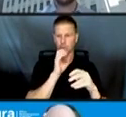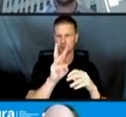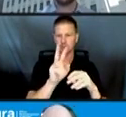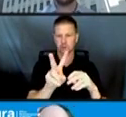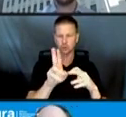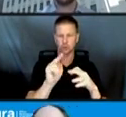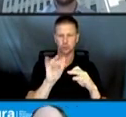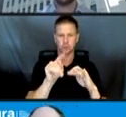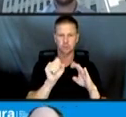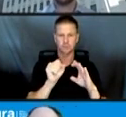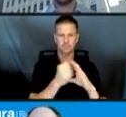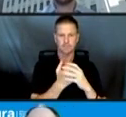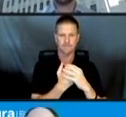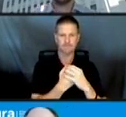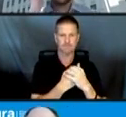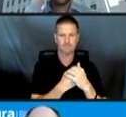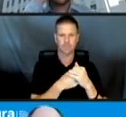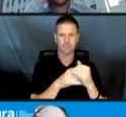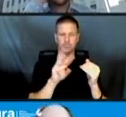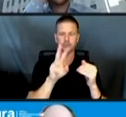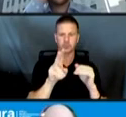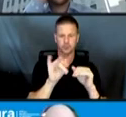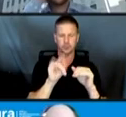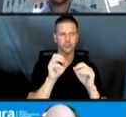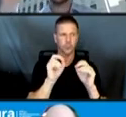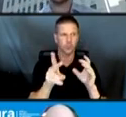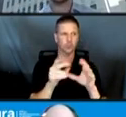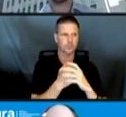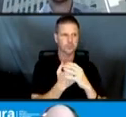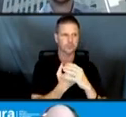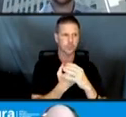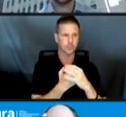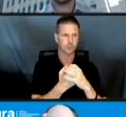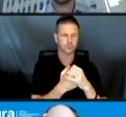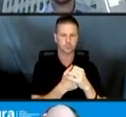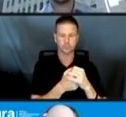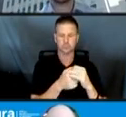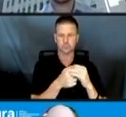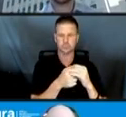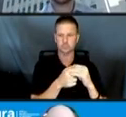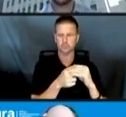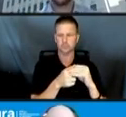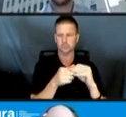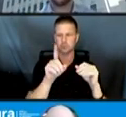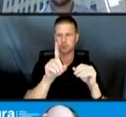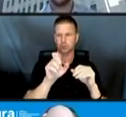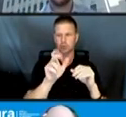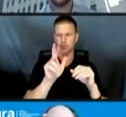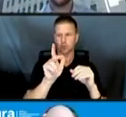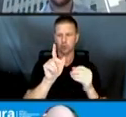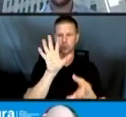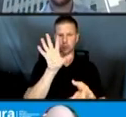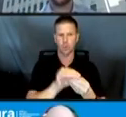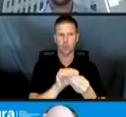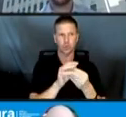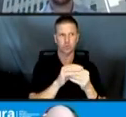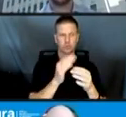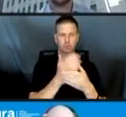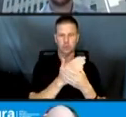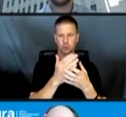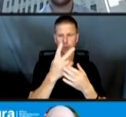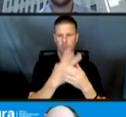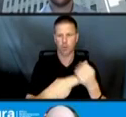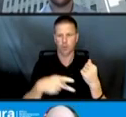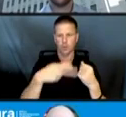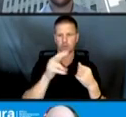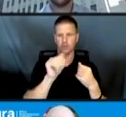units. 62 units, okay. And just for reference, 123 total between both phases.